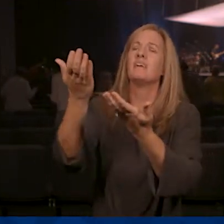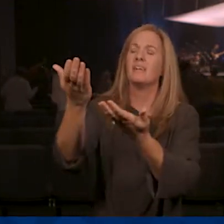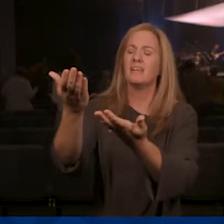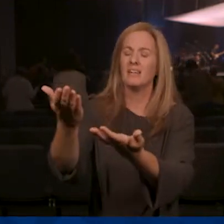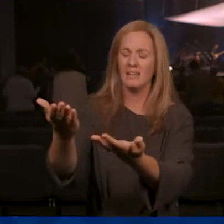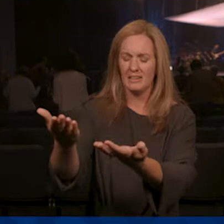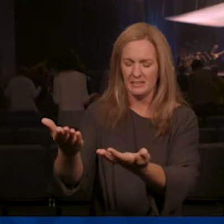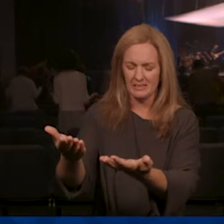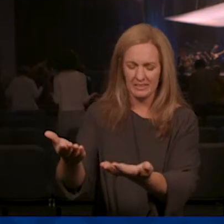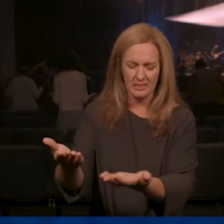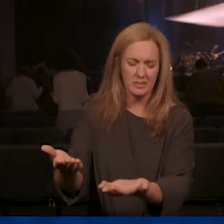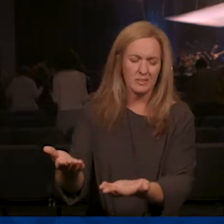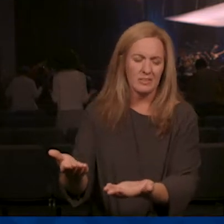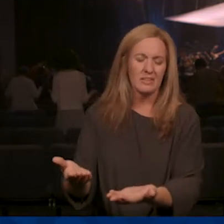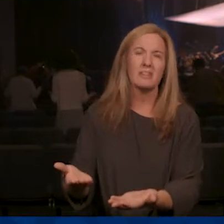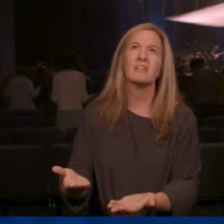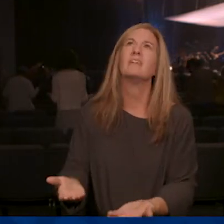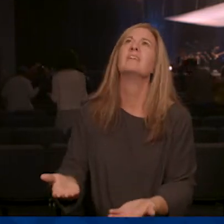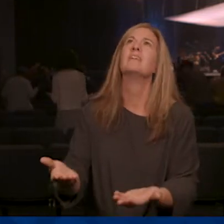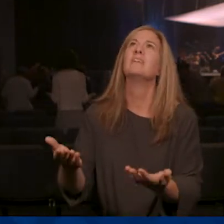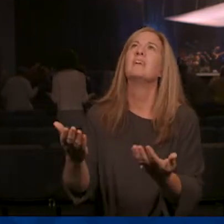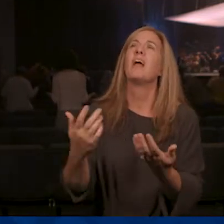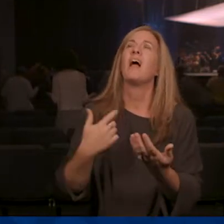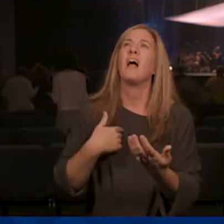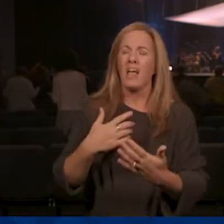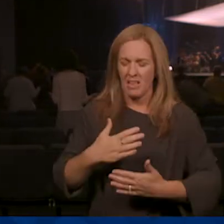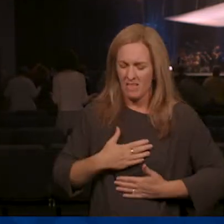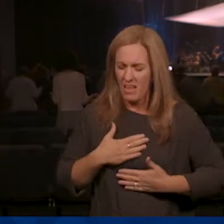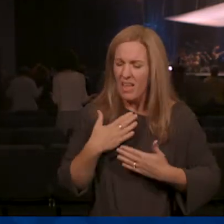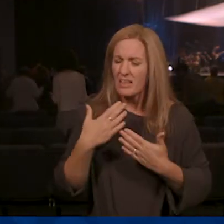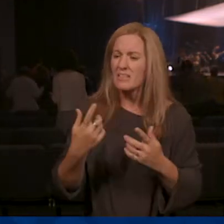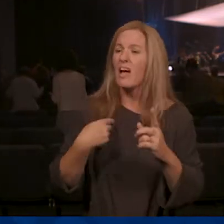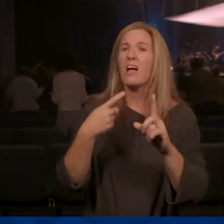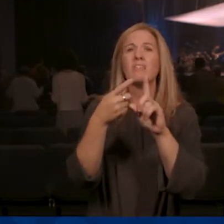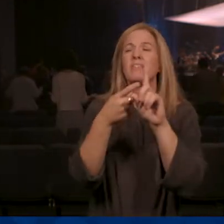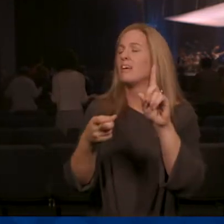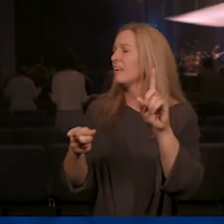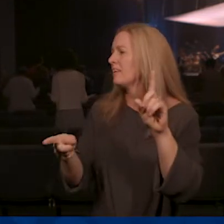I confess I've drifted far.